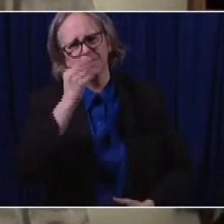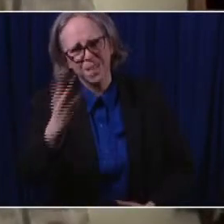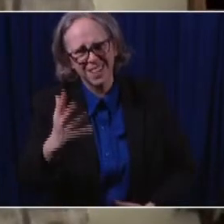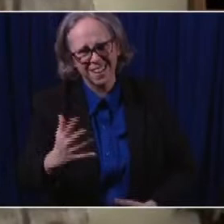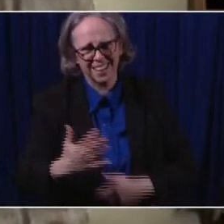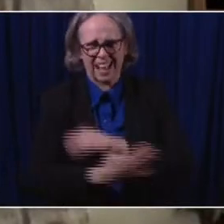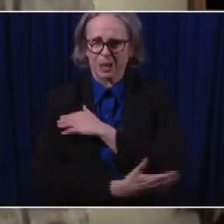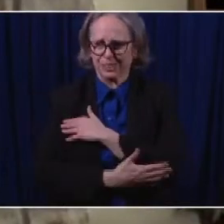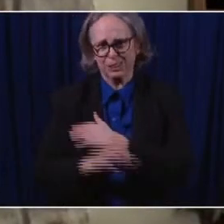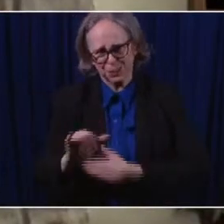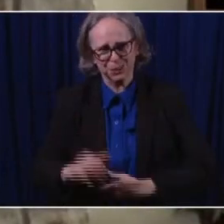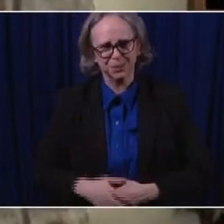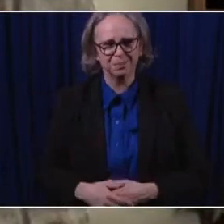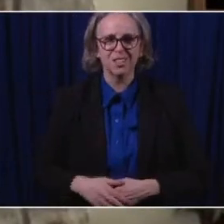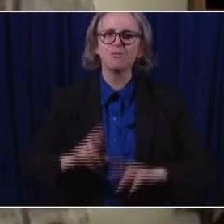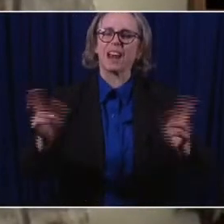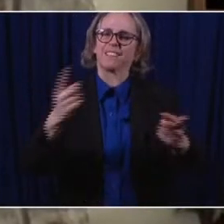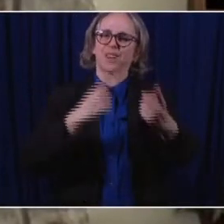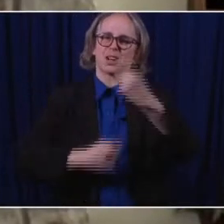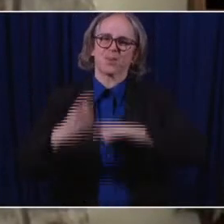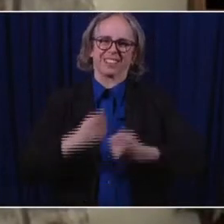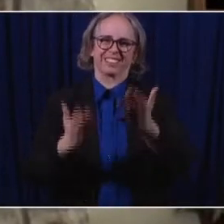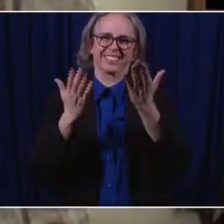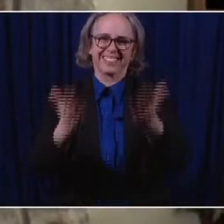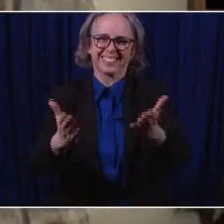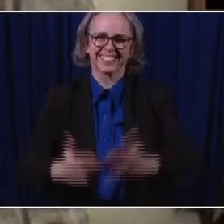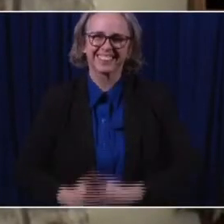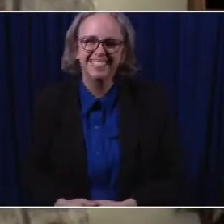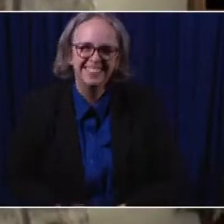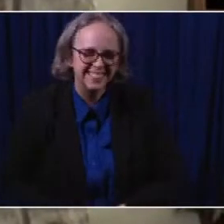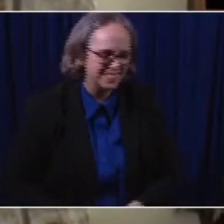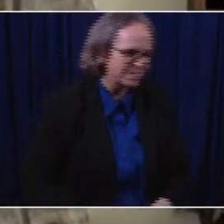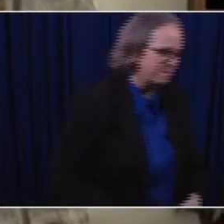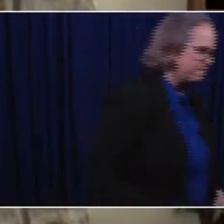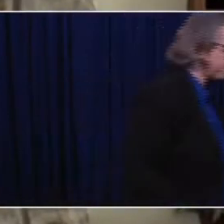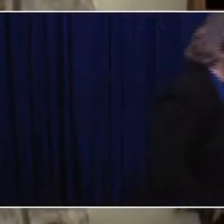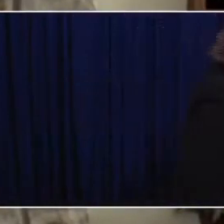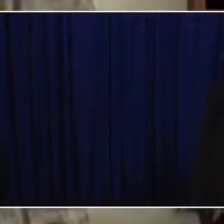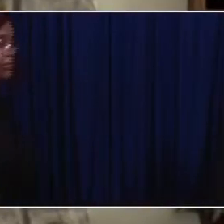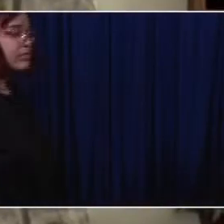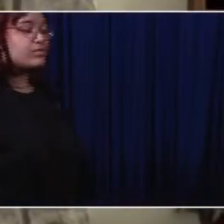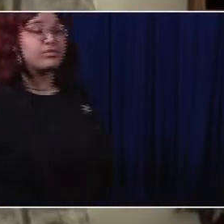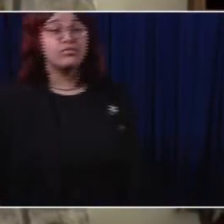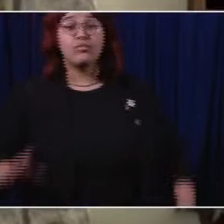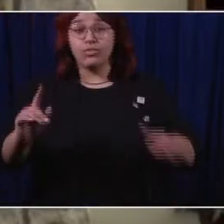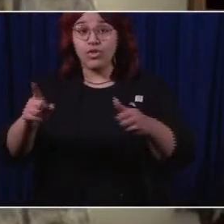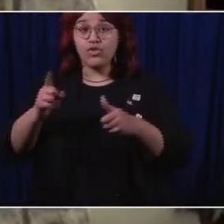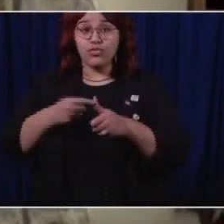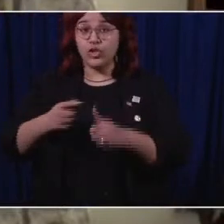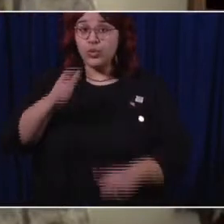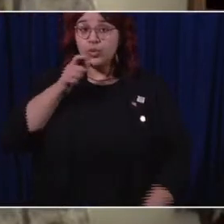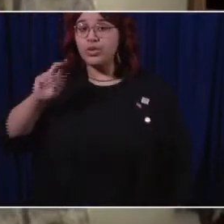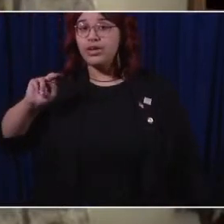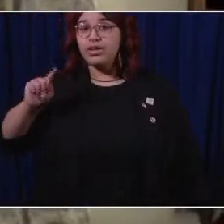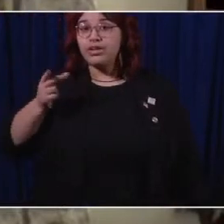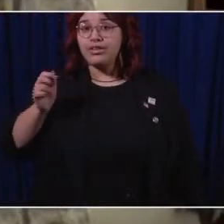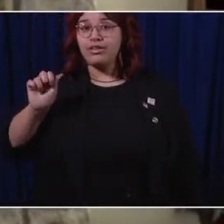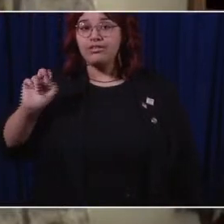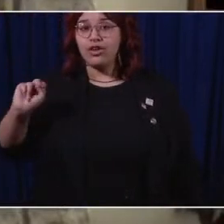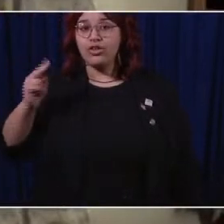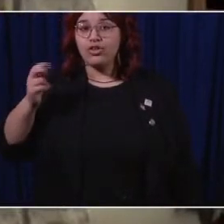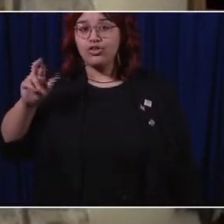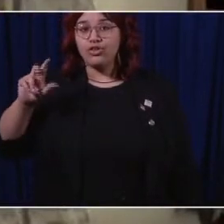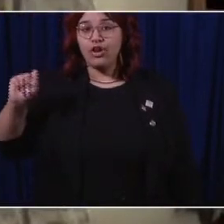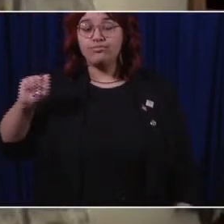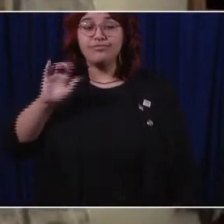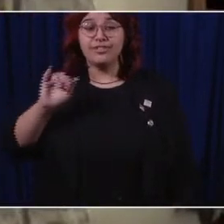think we're ready for questions. Governor, first question today is from Nathan Hart at WCPO in Cincinnati. Hi,